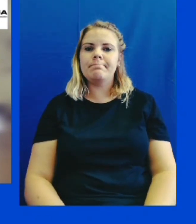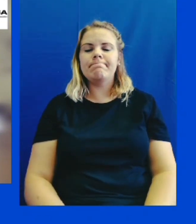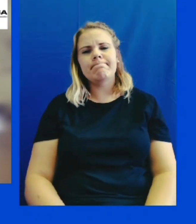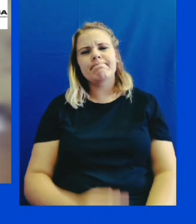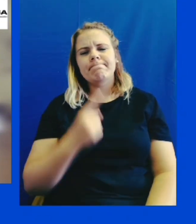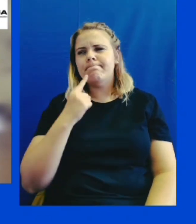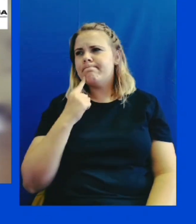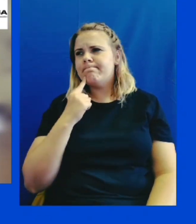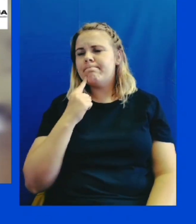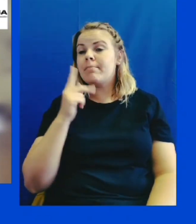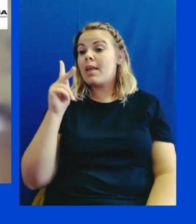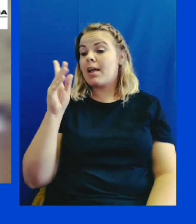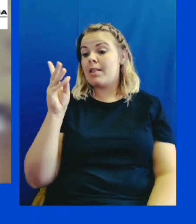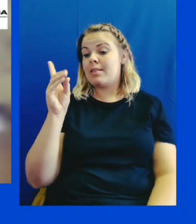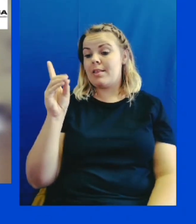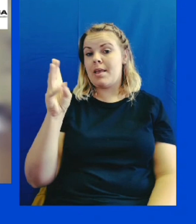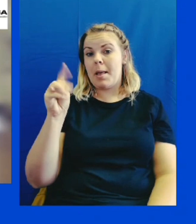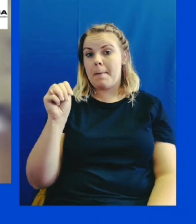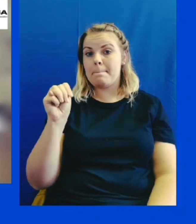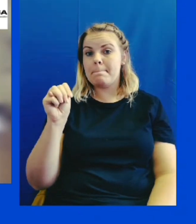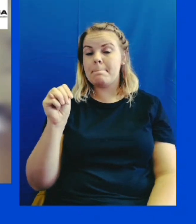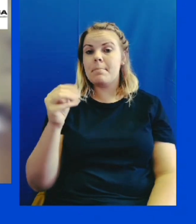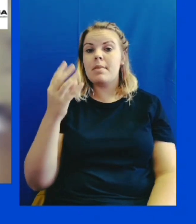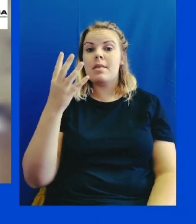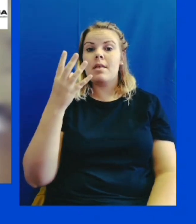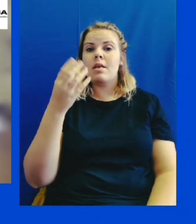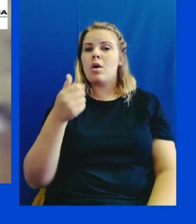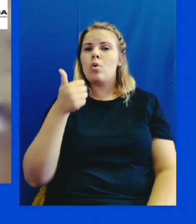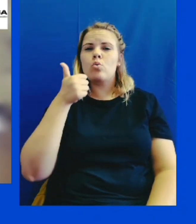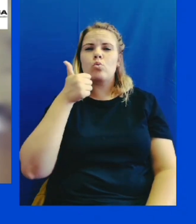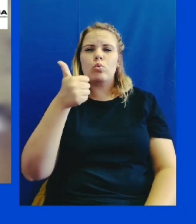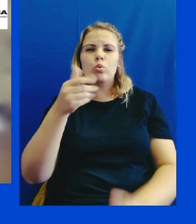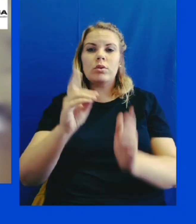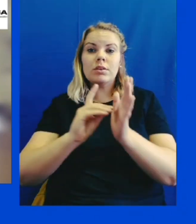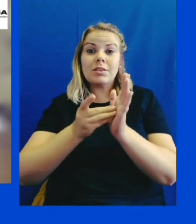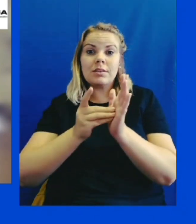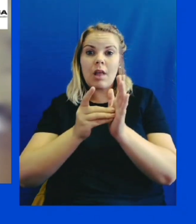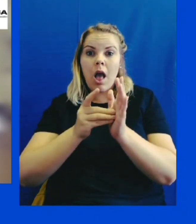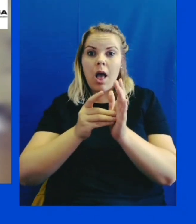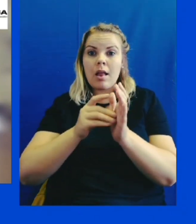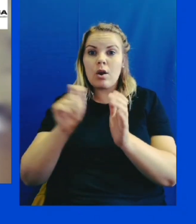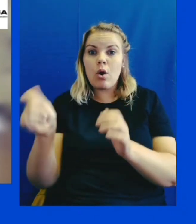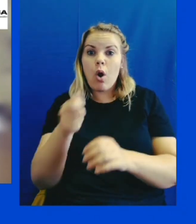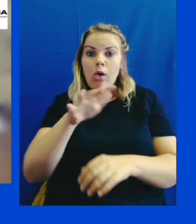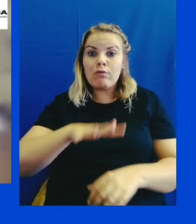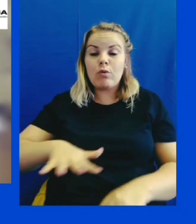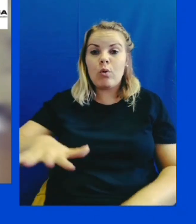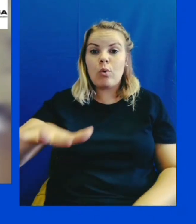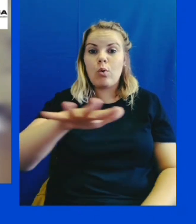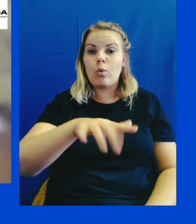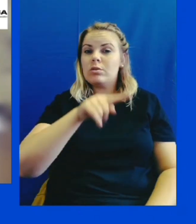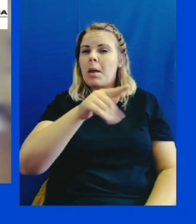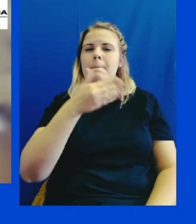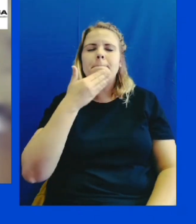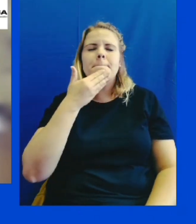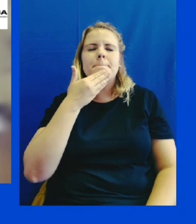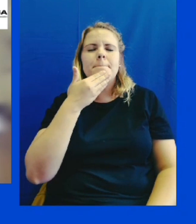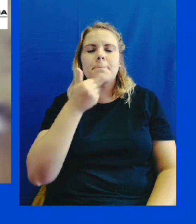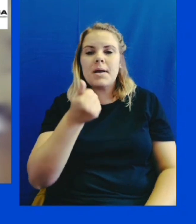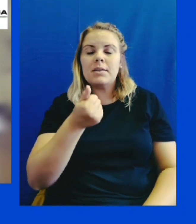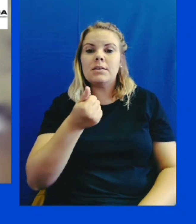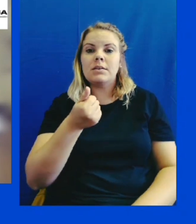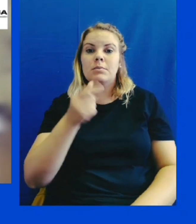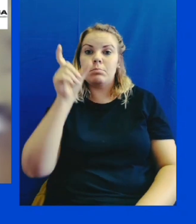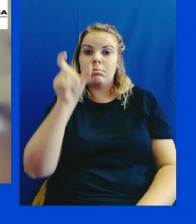Um, KDM is a Bob Grimsdahl design, in my opinion, one of the best designers who ever worked in South Africa. And